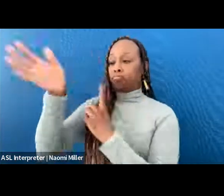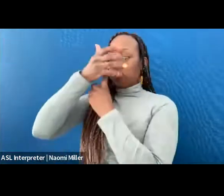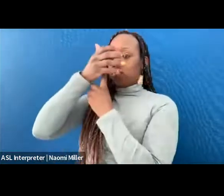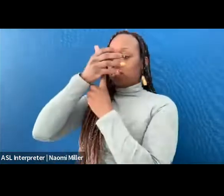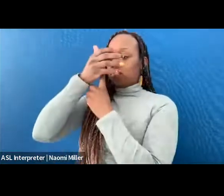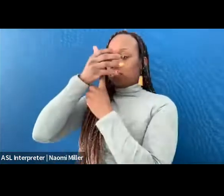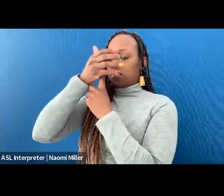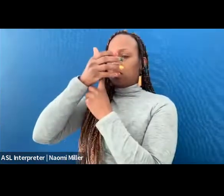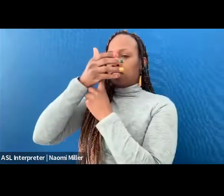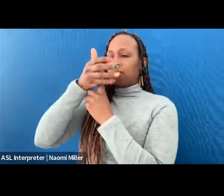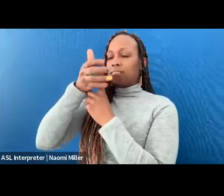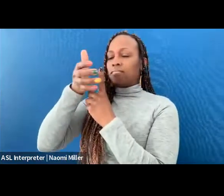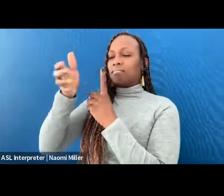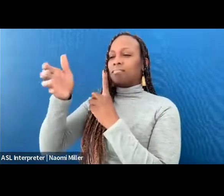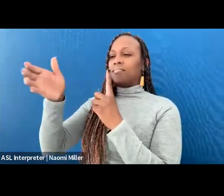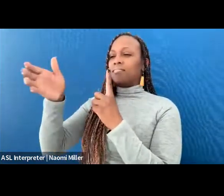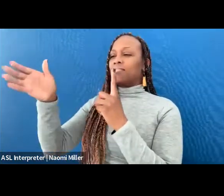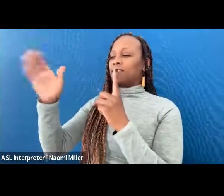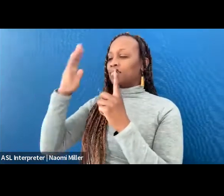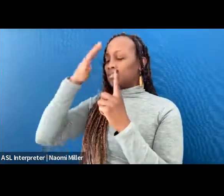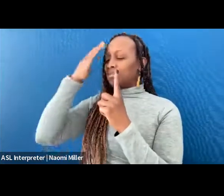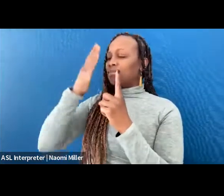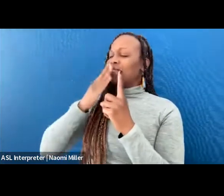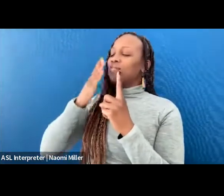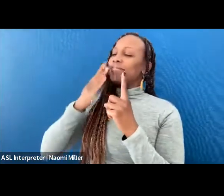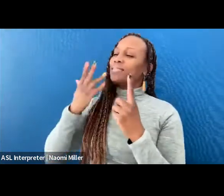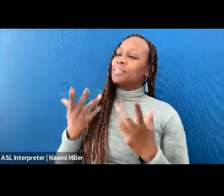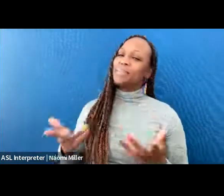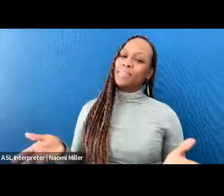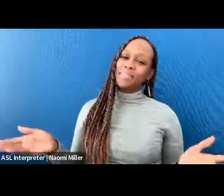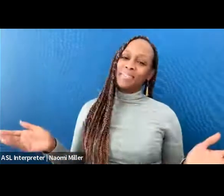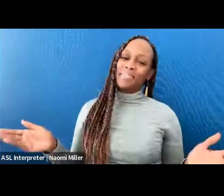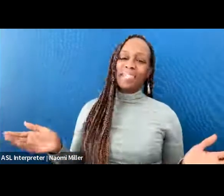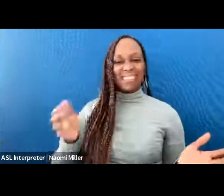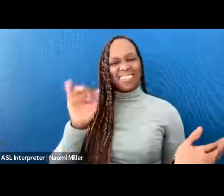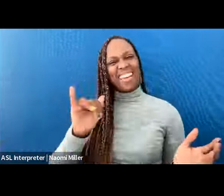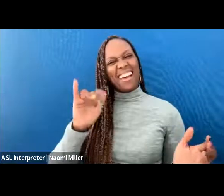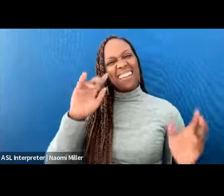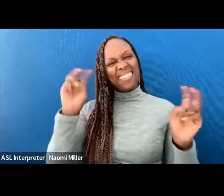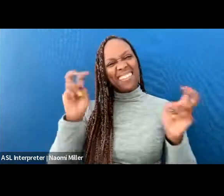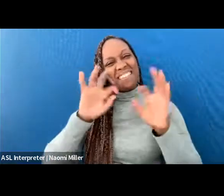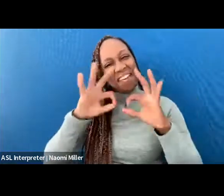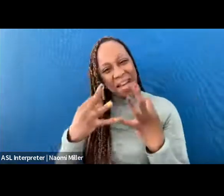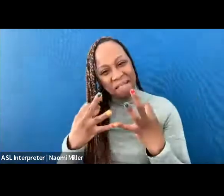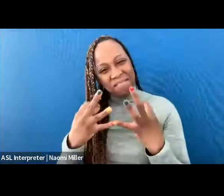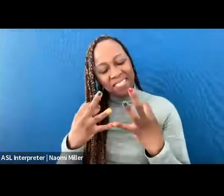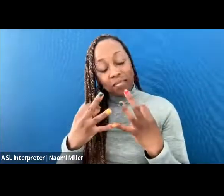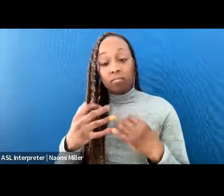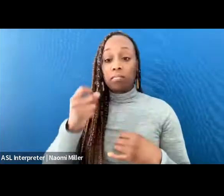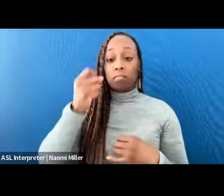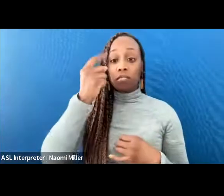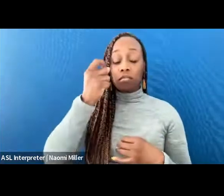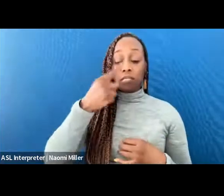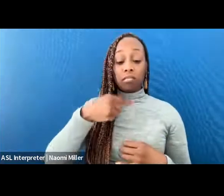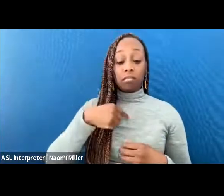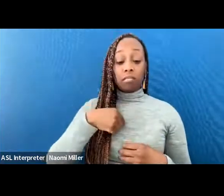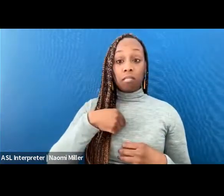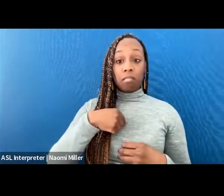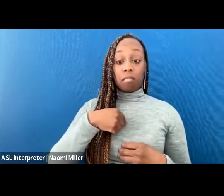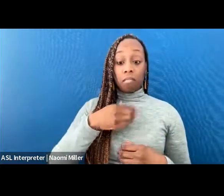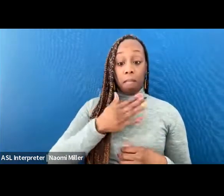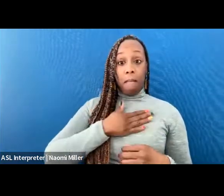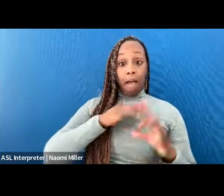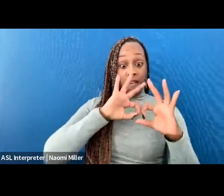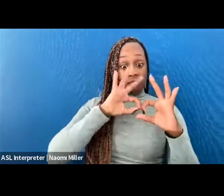that is how family should feel. There is no family for me where there is no access